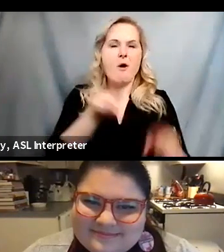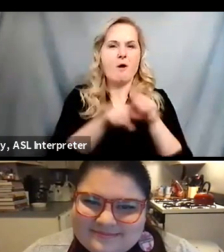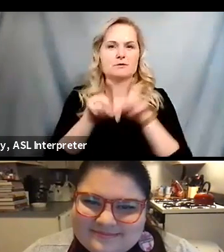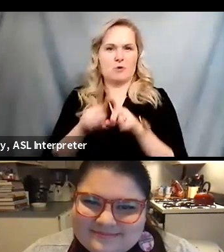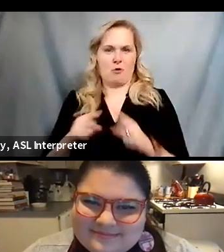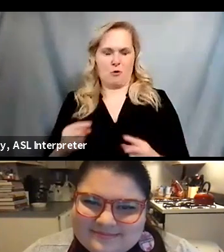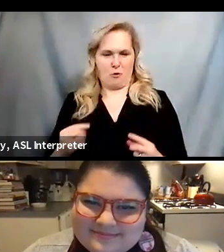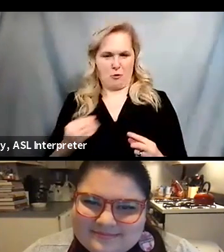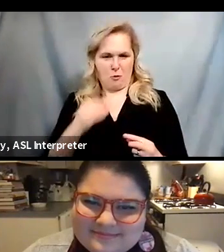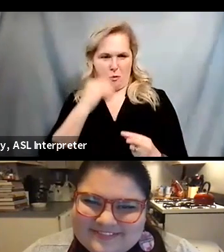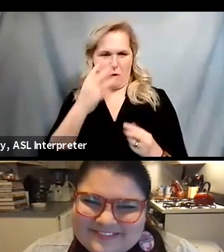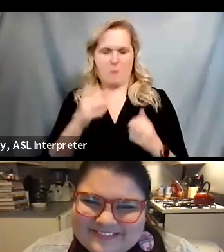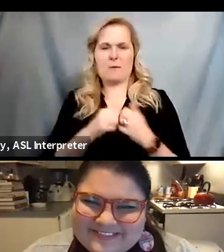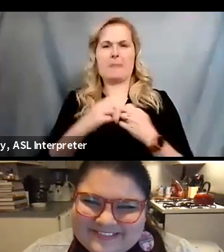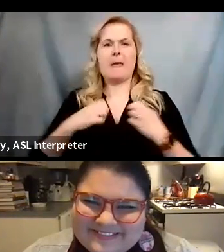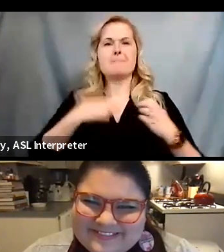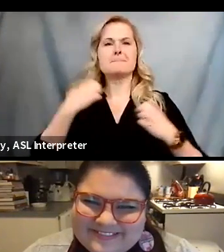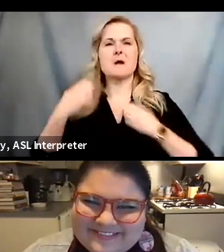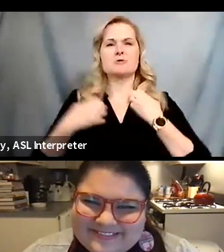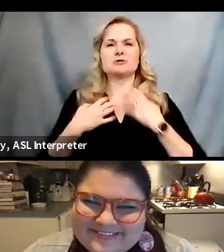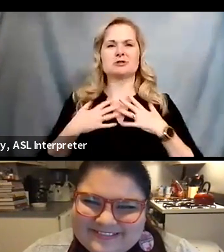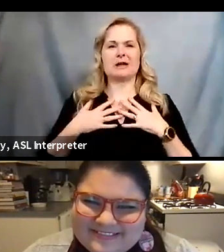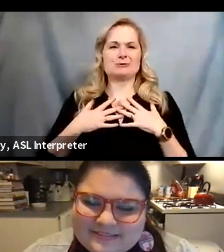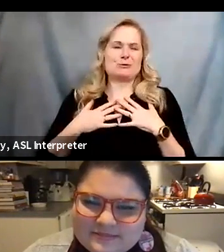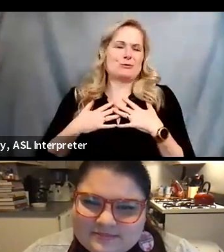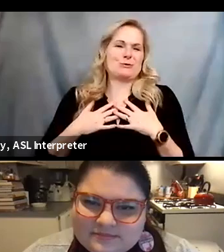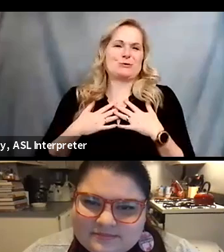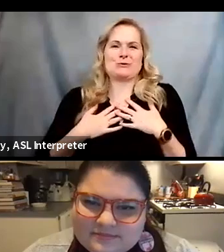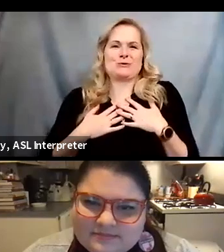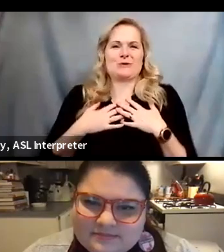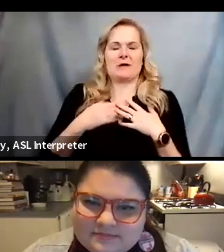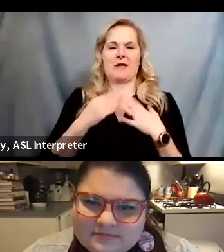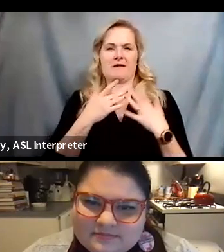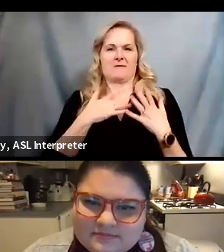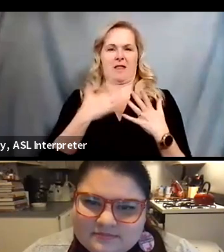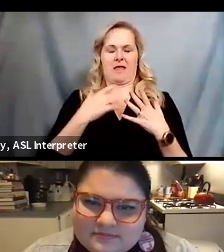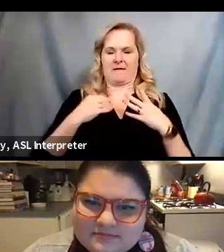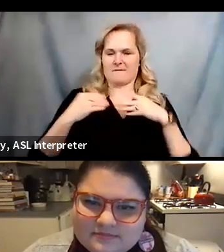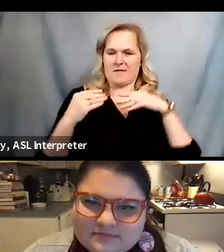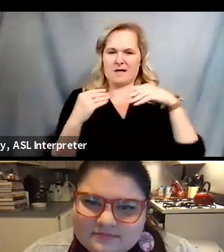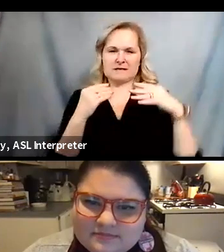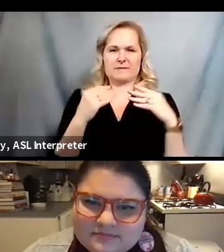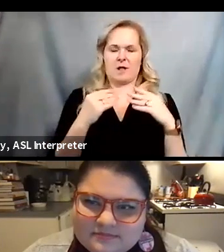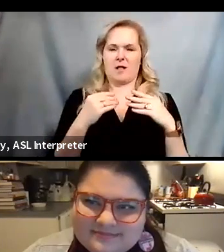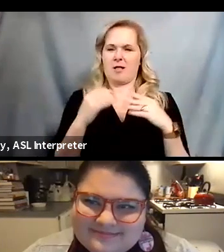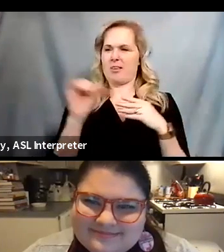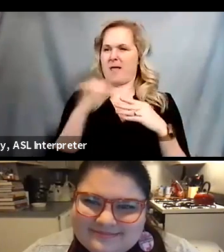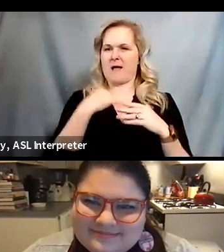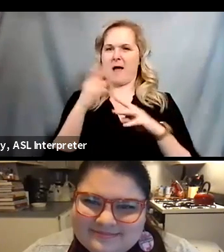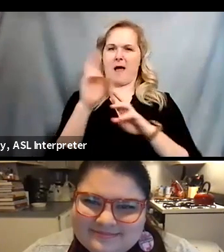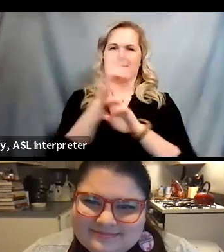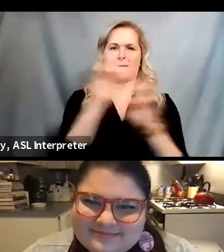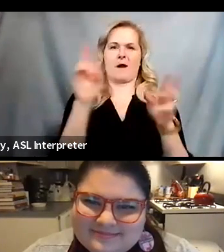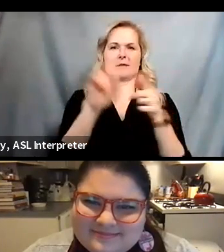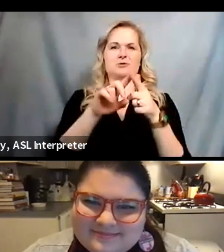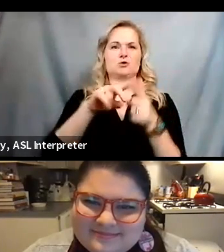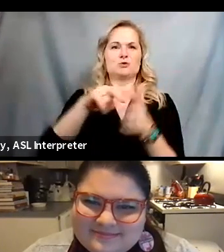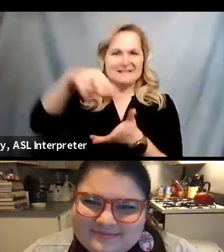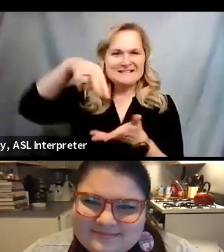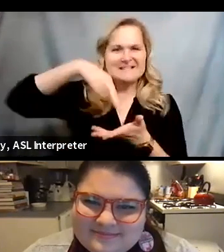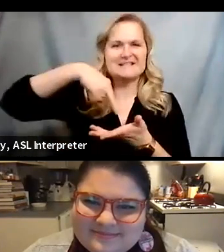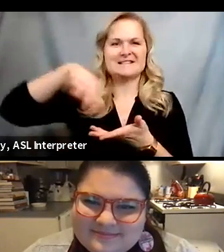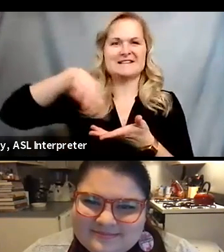with the emotional warmness. I'm feeling warm and flexible and like I'm ready to dance after